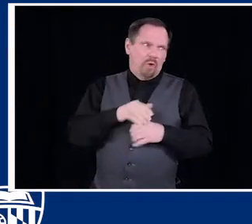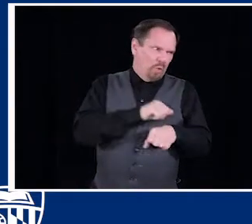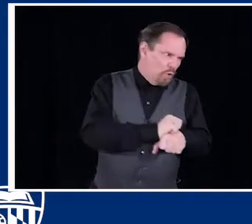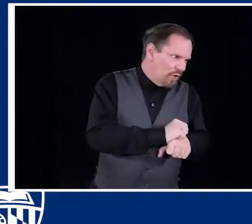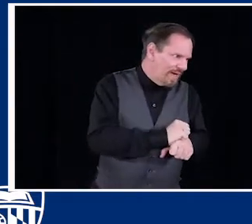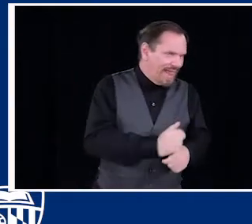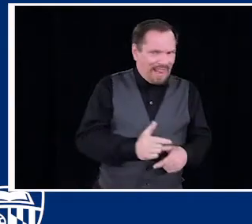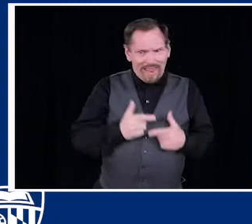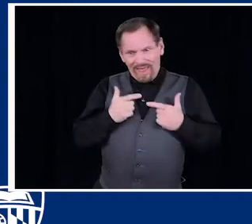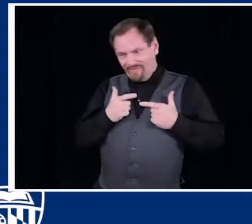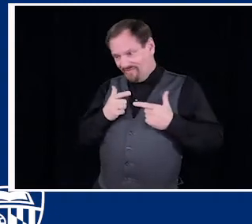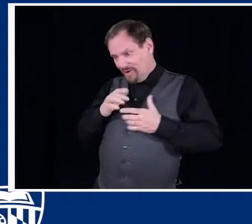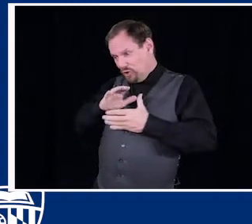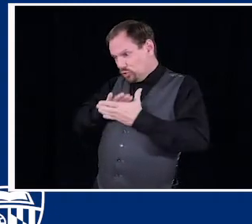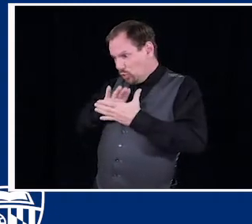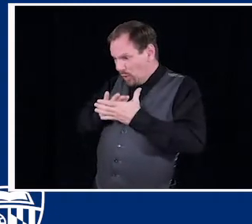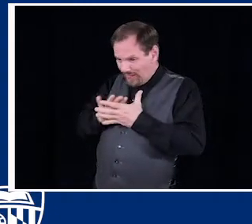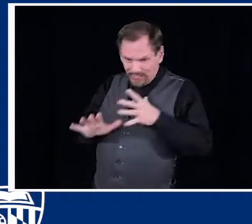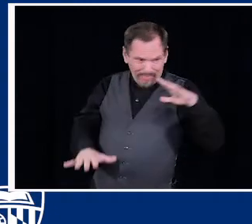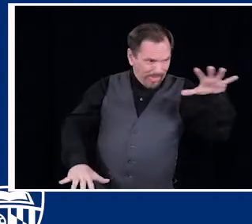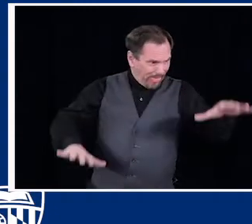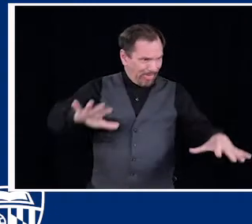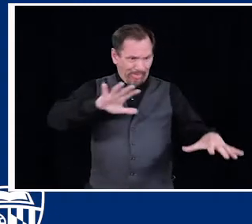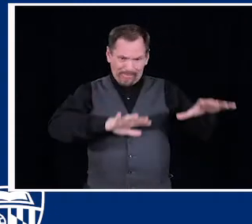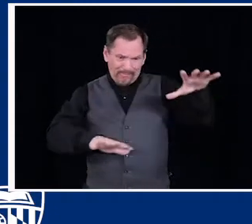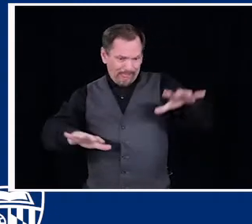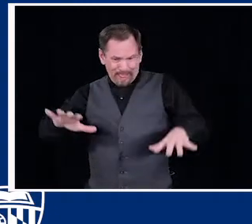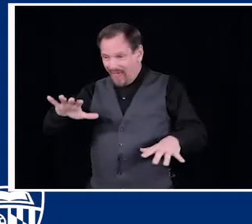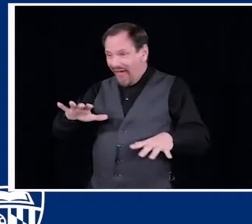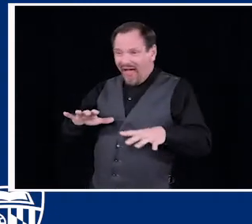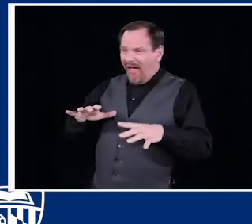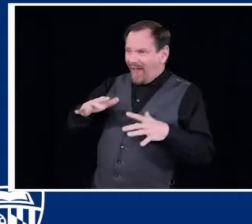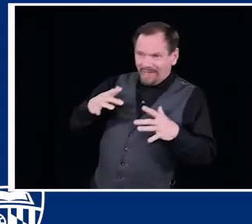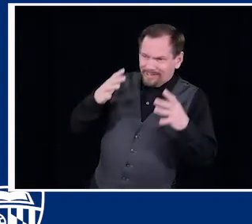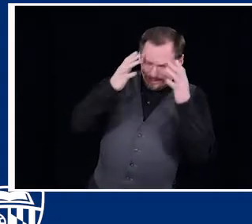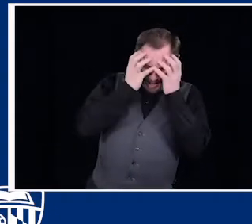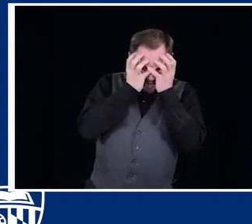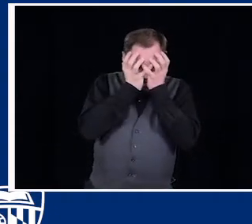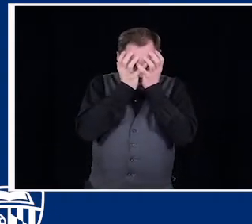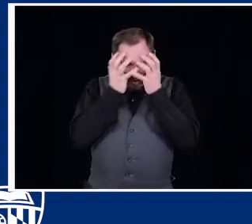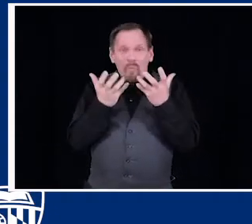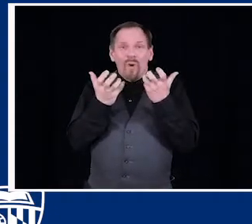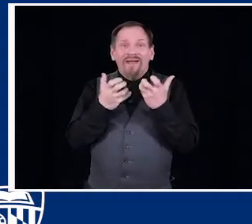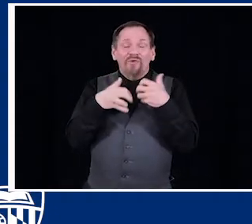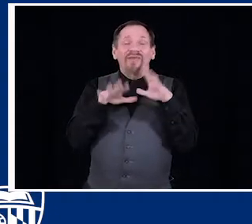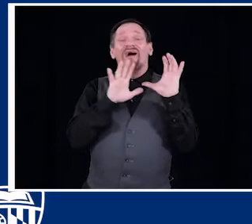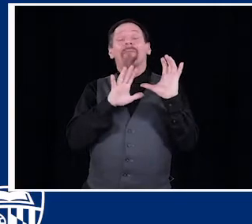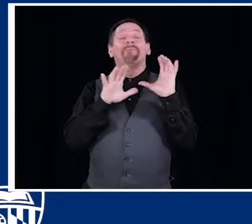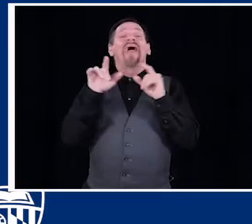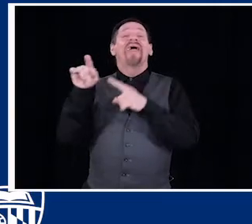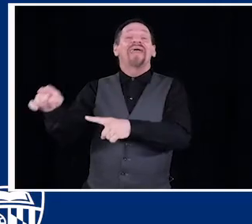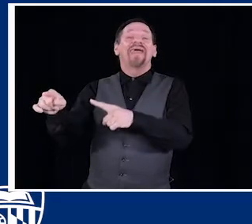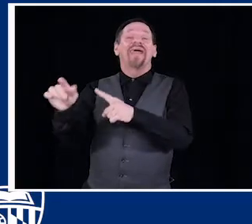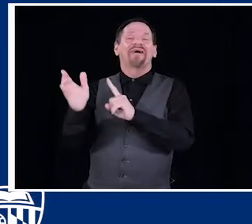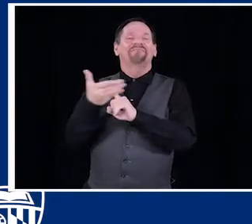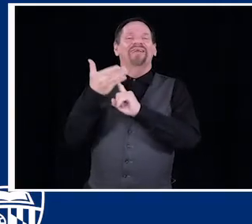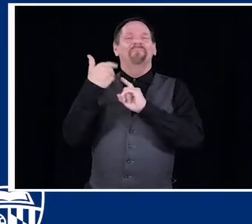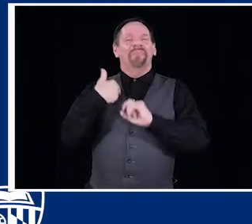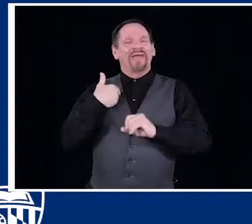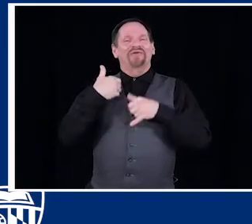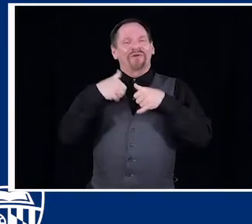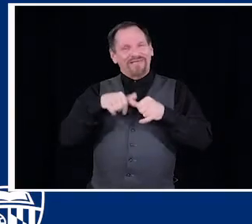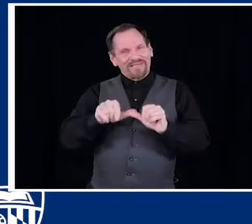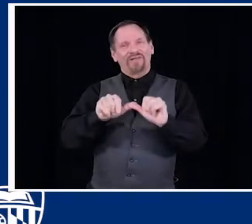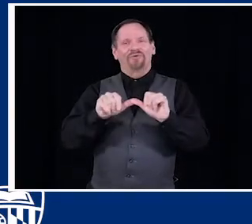life and school got very intense, and he definitely talked me down from the ledge when I was kind of ready to give up. So Dr. Audley, thank